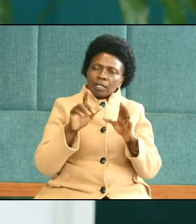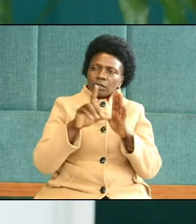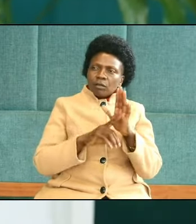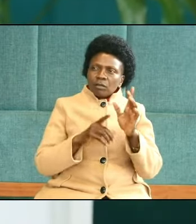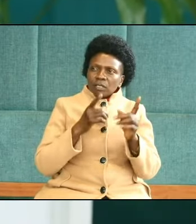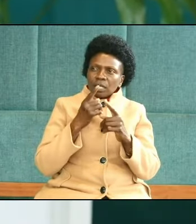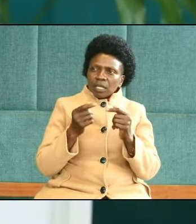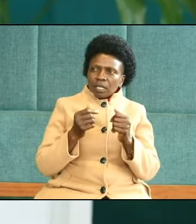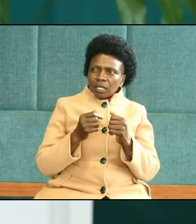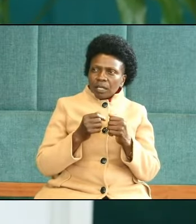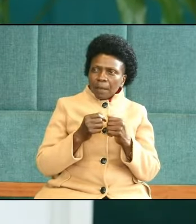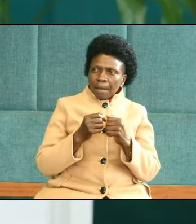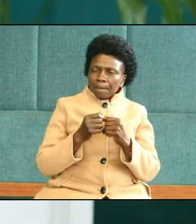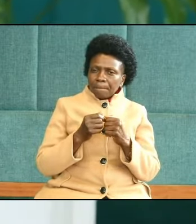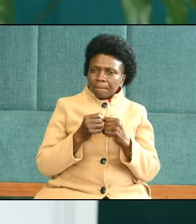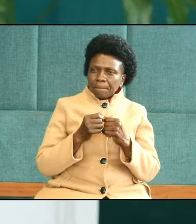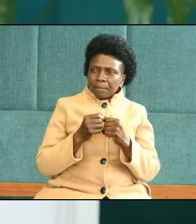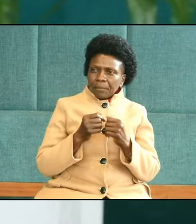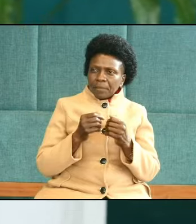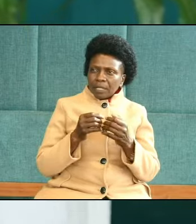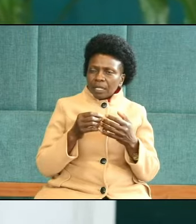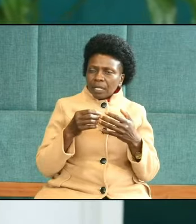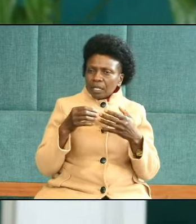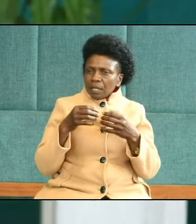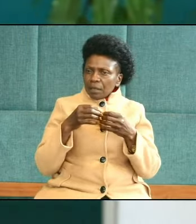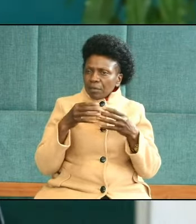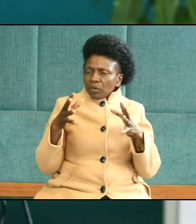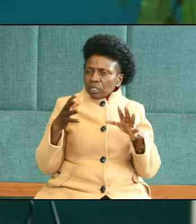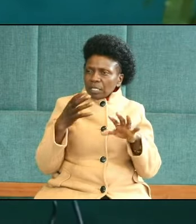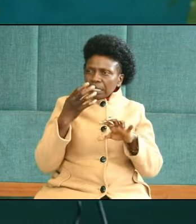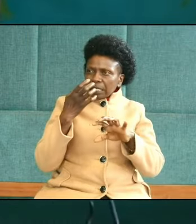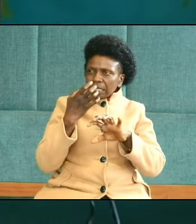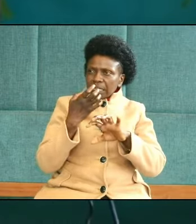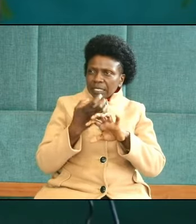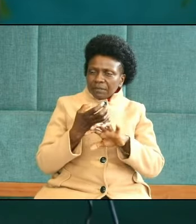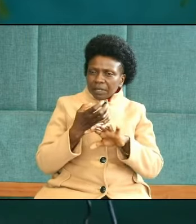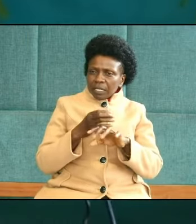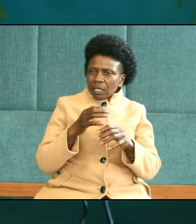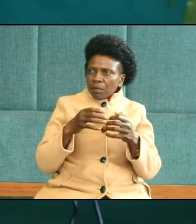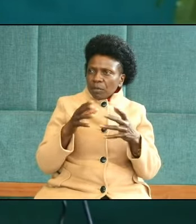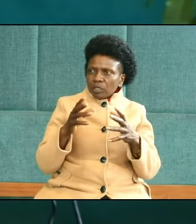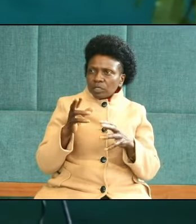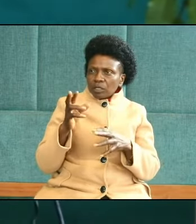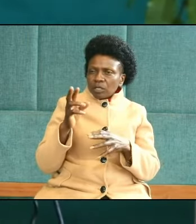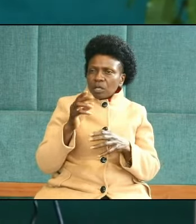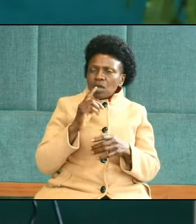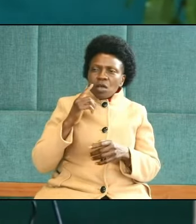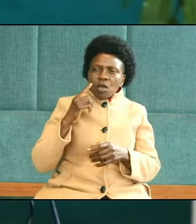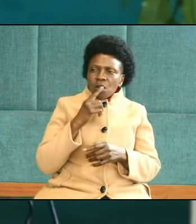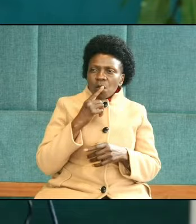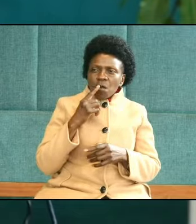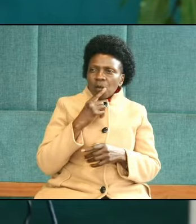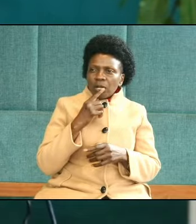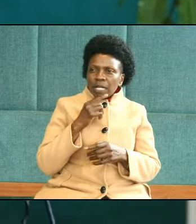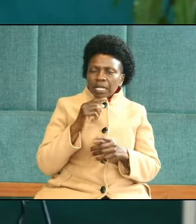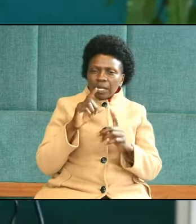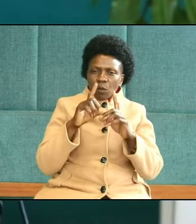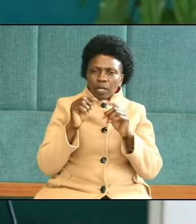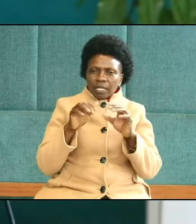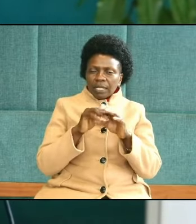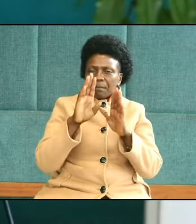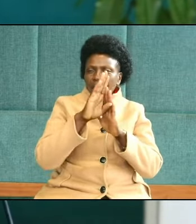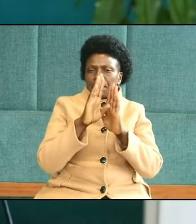fact, I call this the most, listen carefully, this is the most ruthless statement in the Bible.